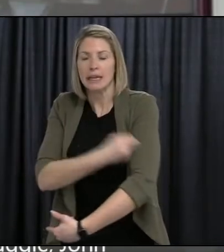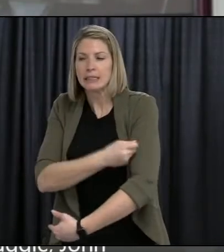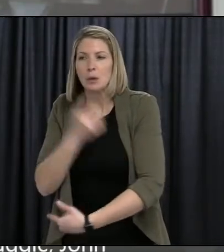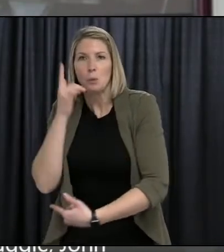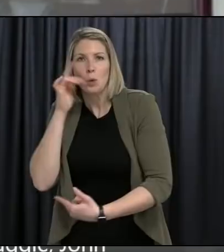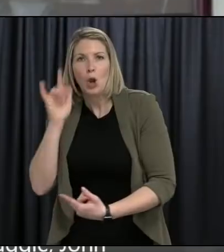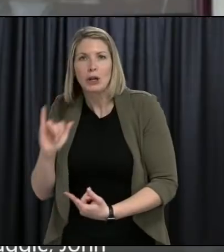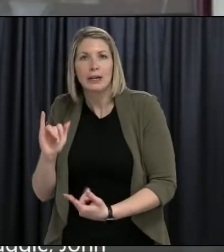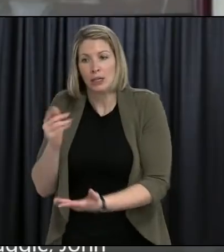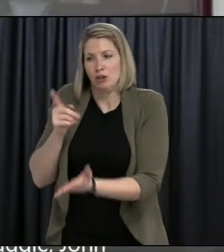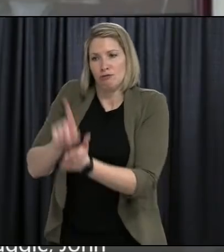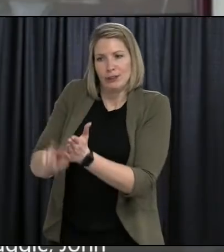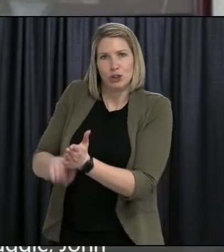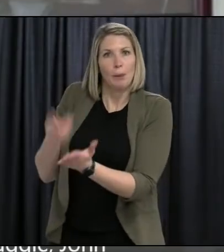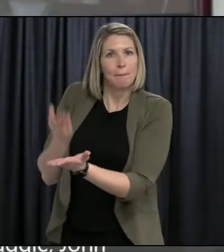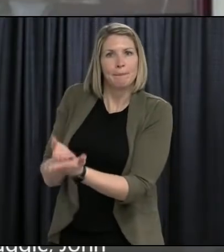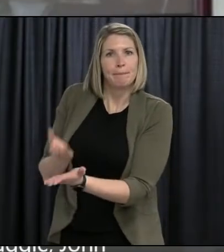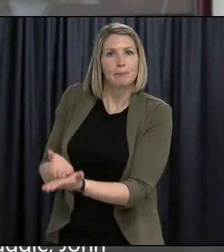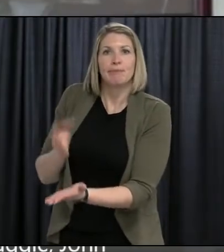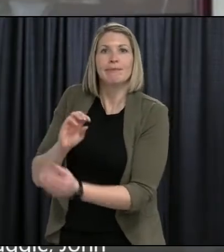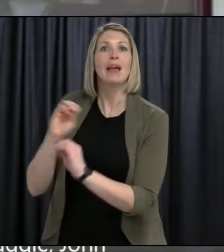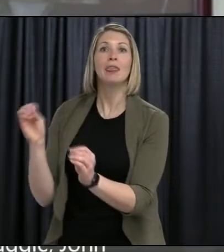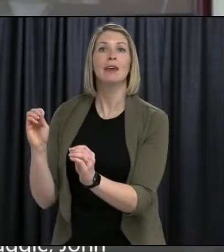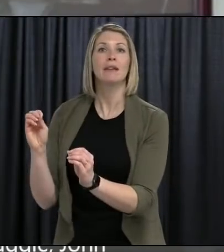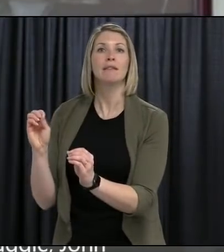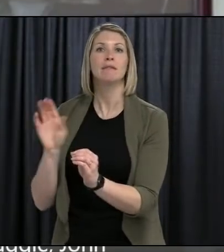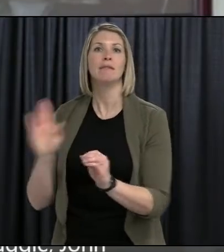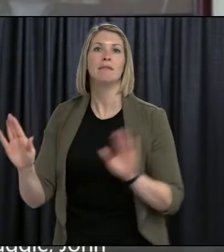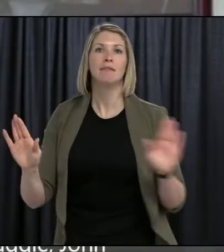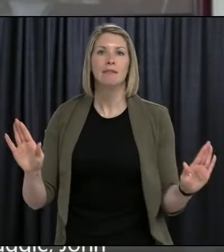say besieged, but certainly has a steady flow